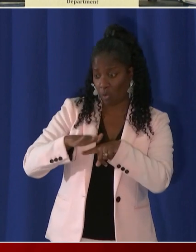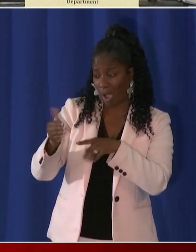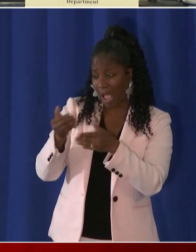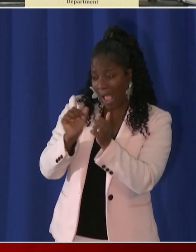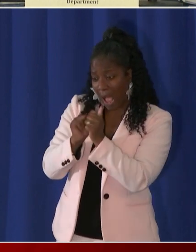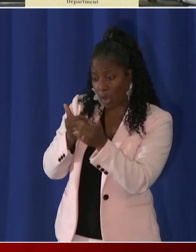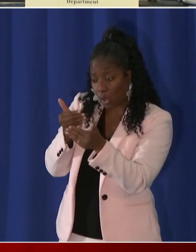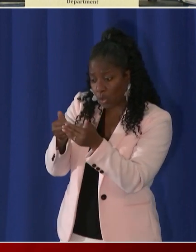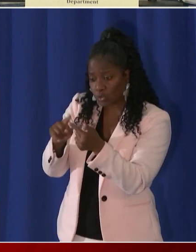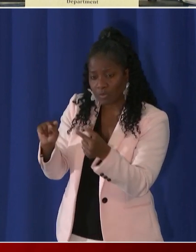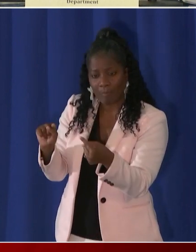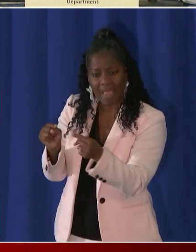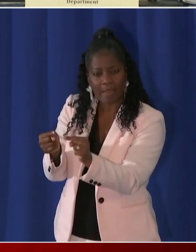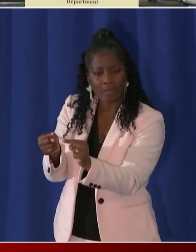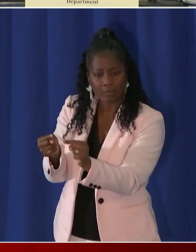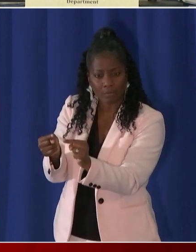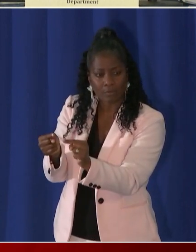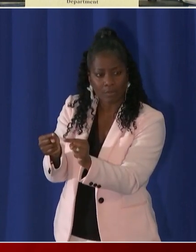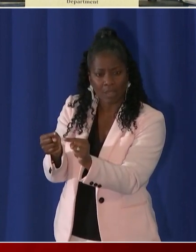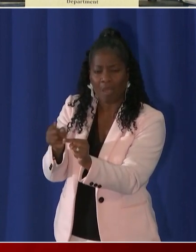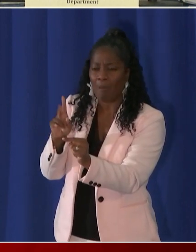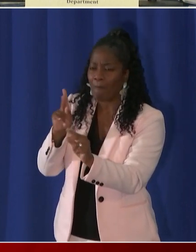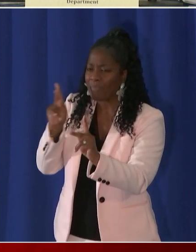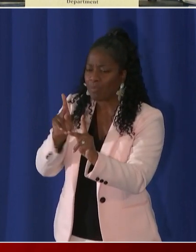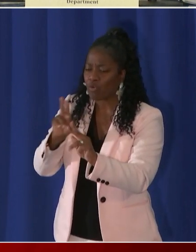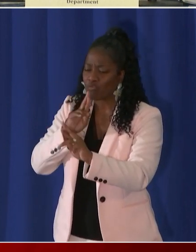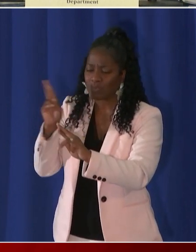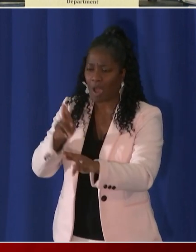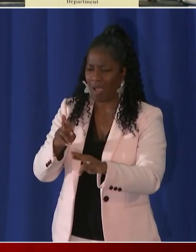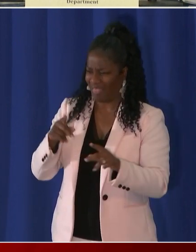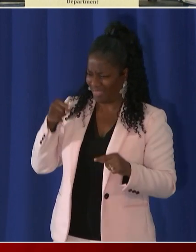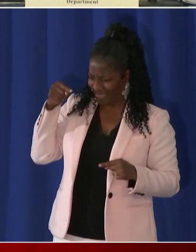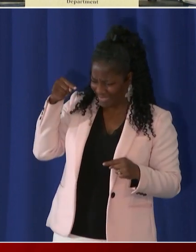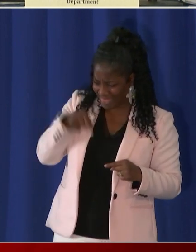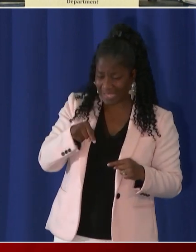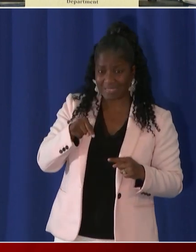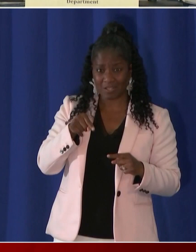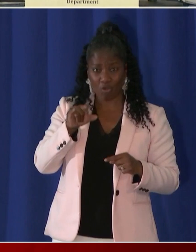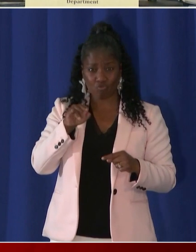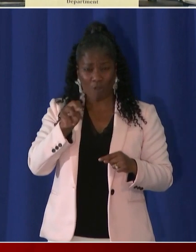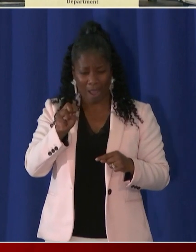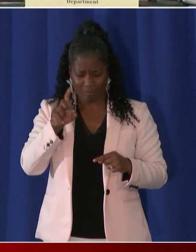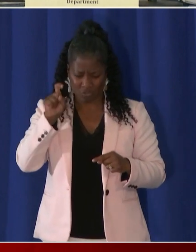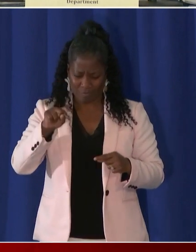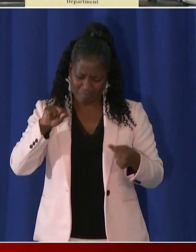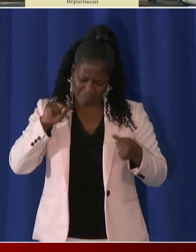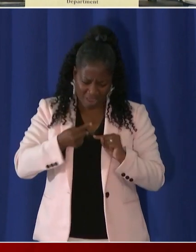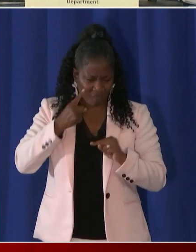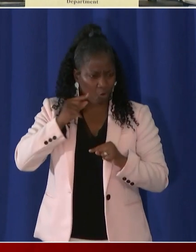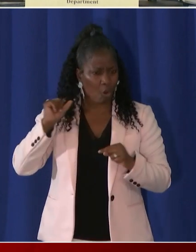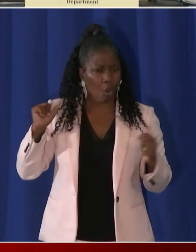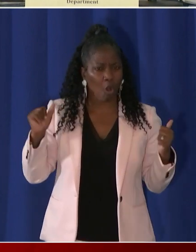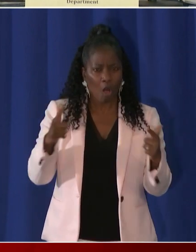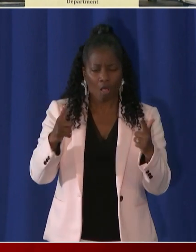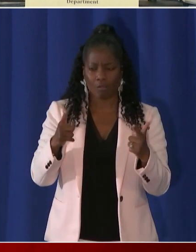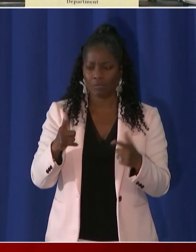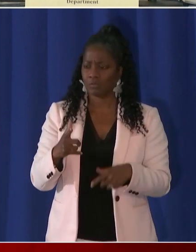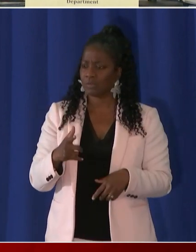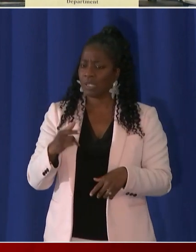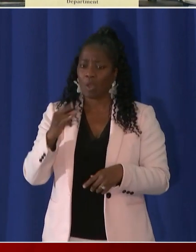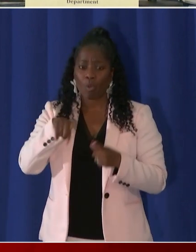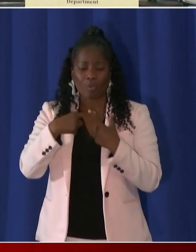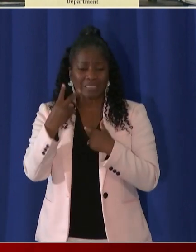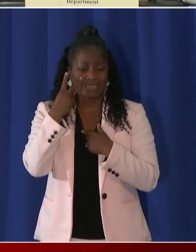on their proximity to the pain. This should be painful for all of us. And it should cause us all to respond differently. We